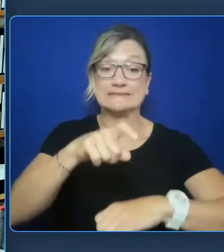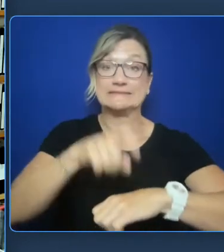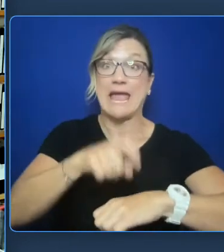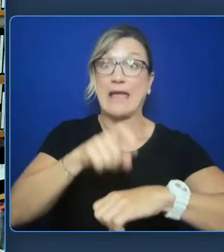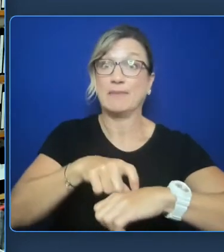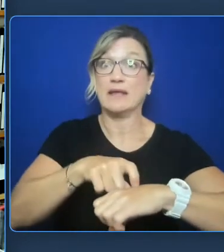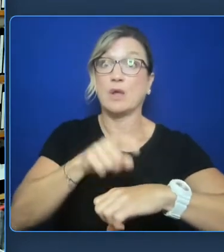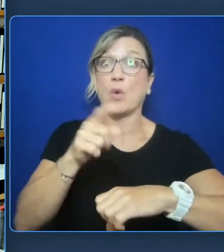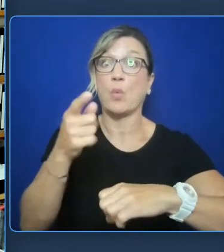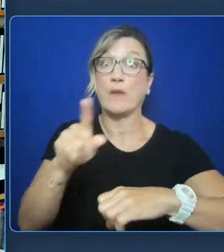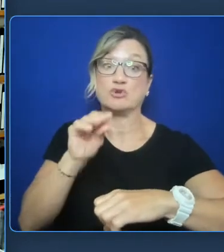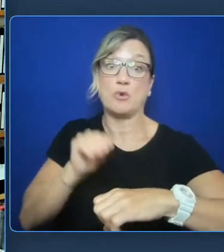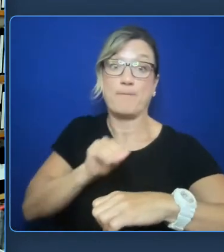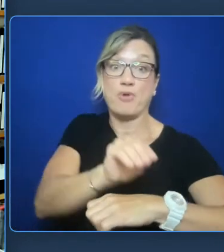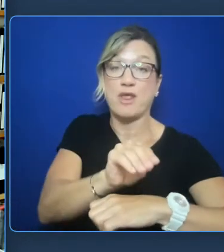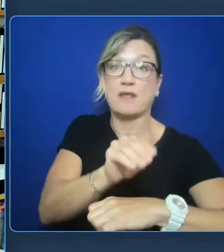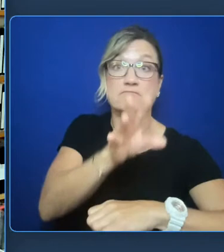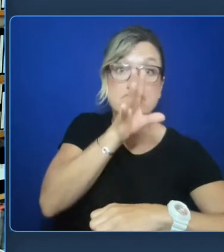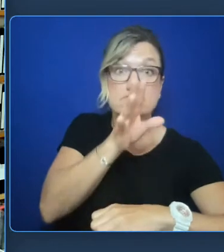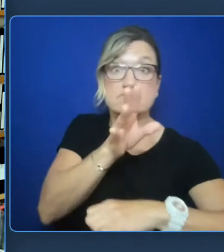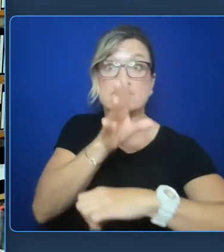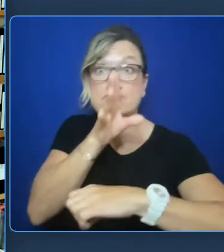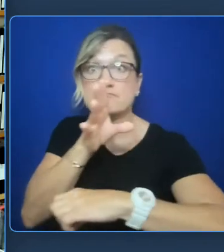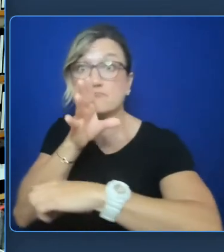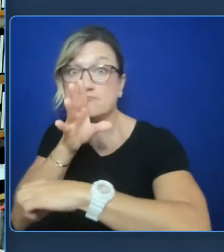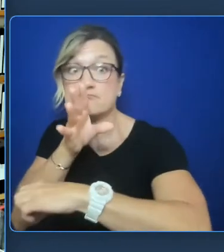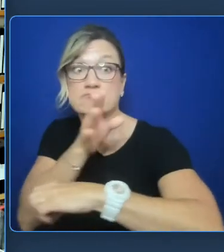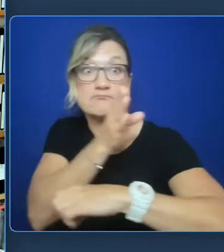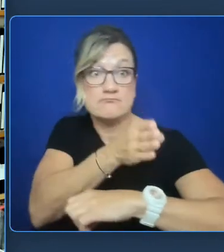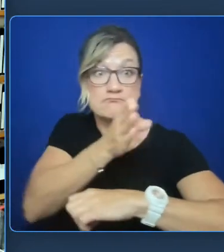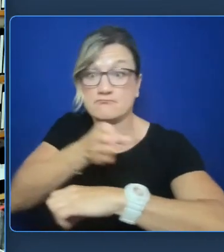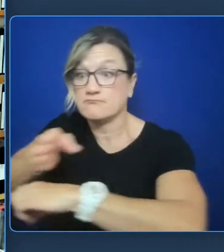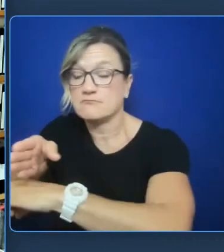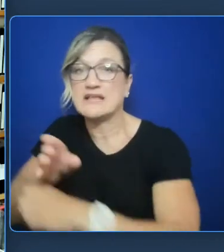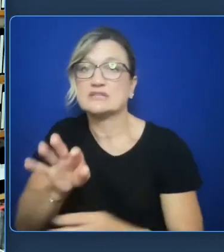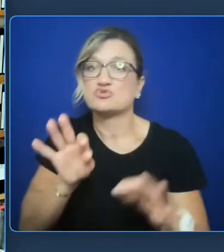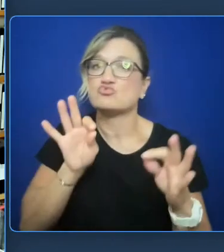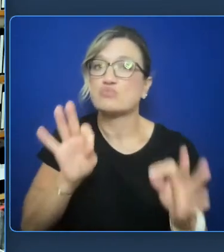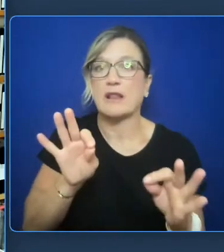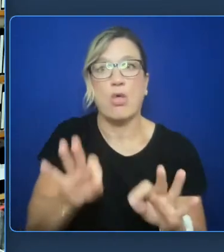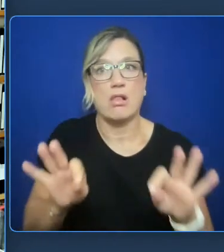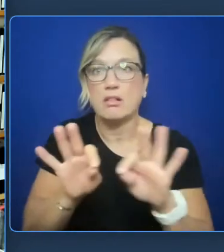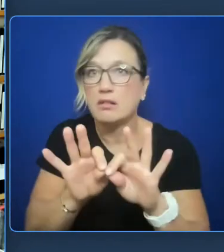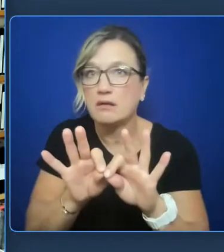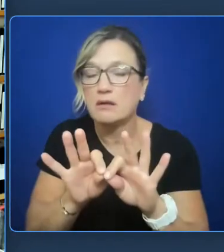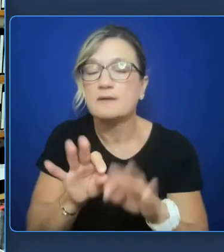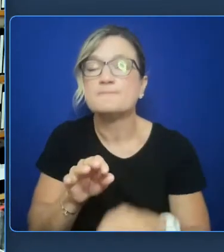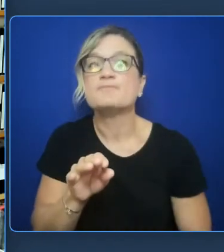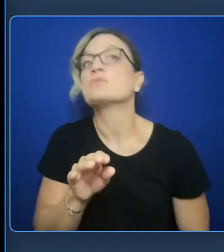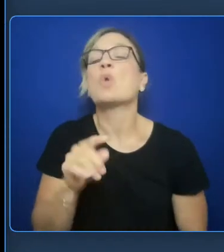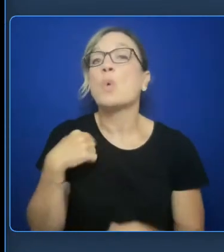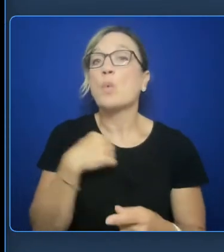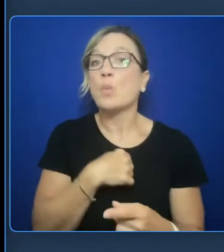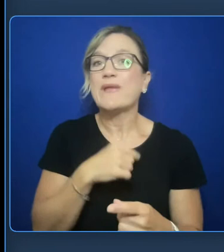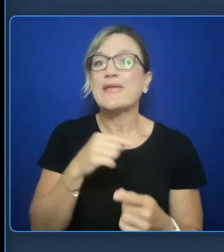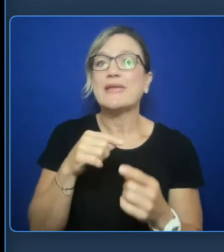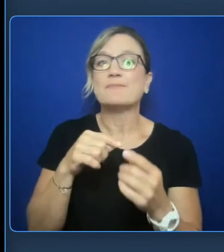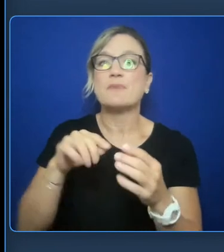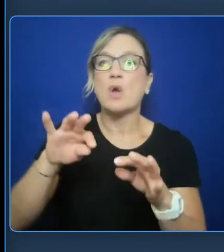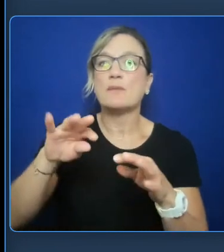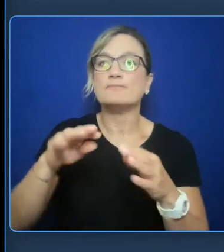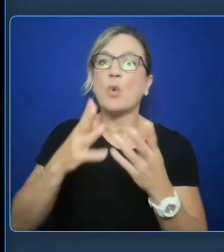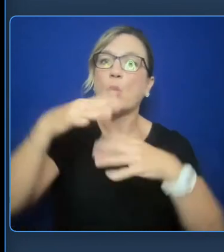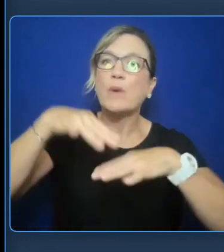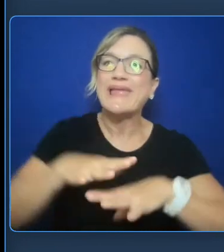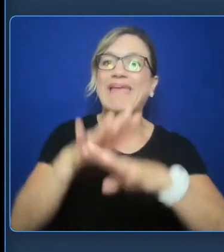especially for performing arts and for media, timing is critical in the crafting of description because we weave